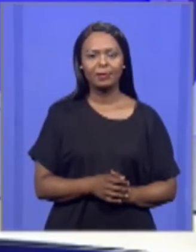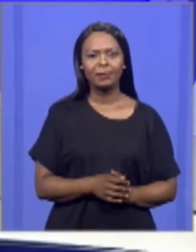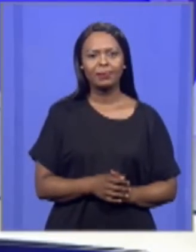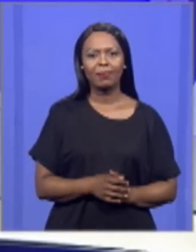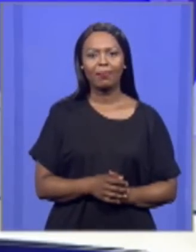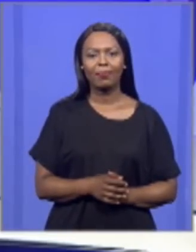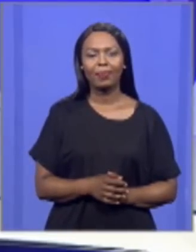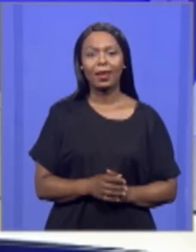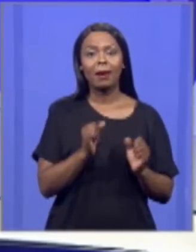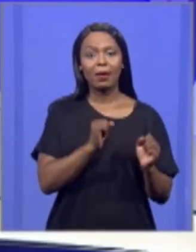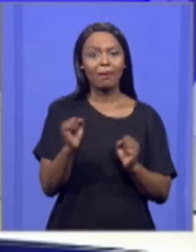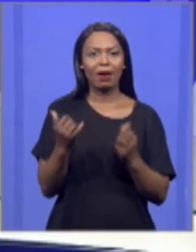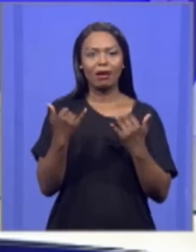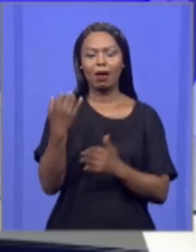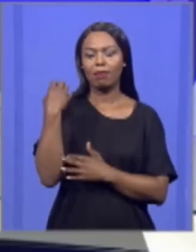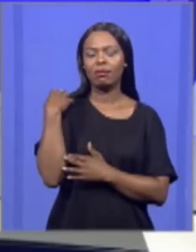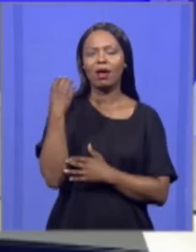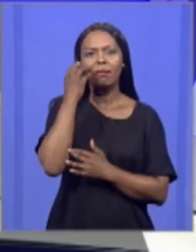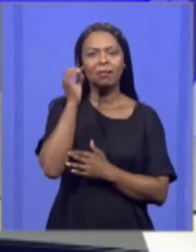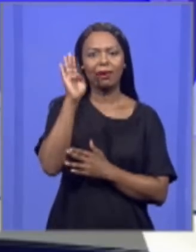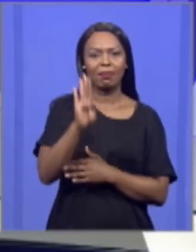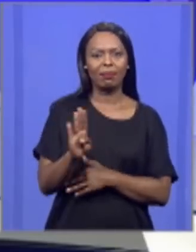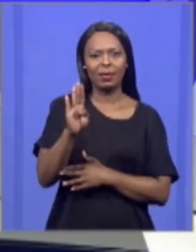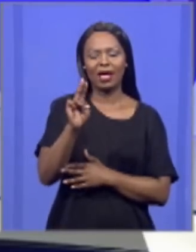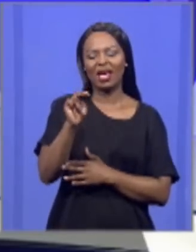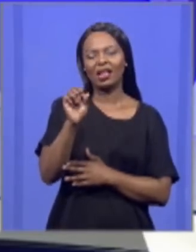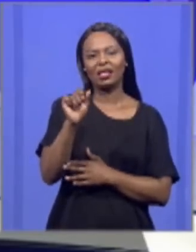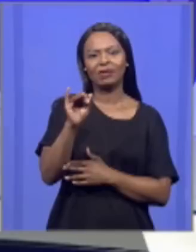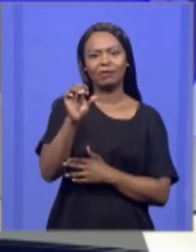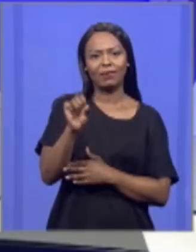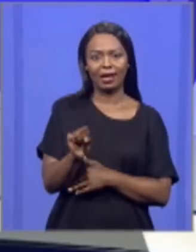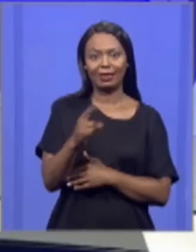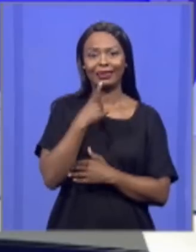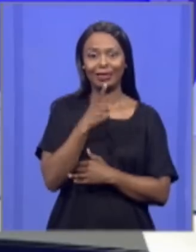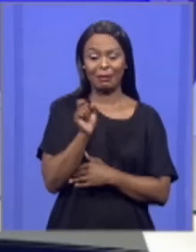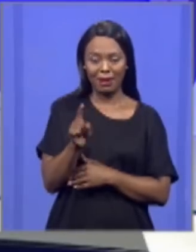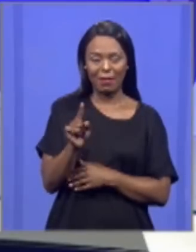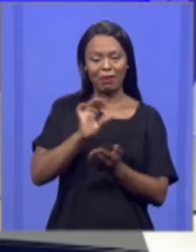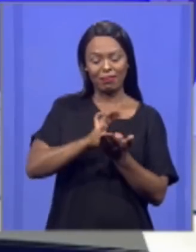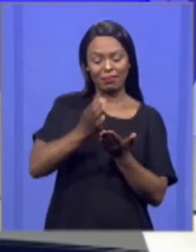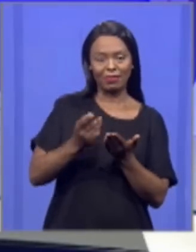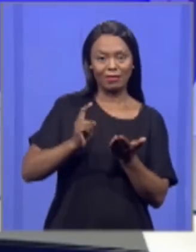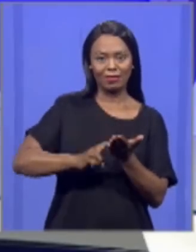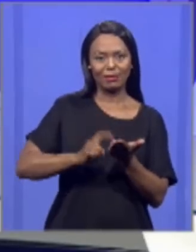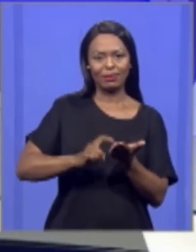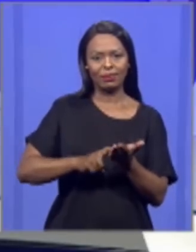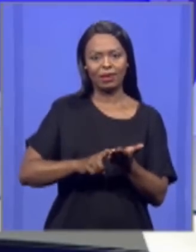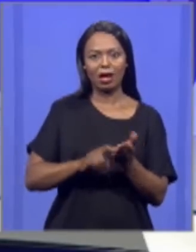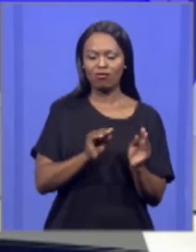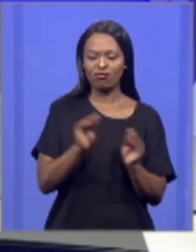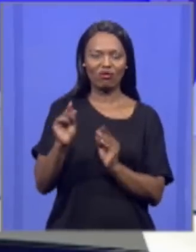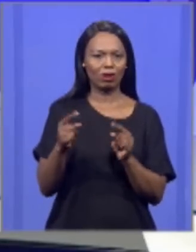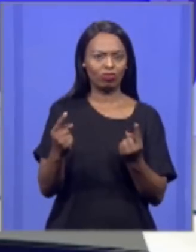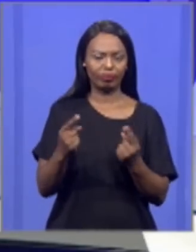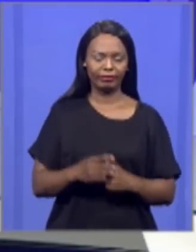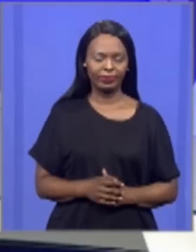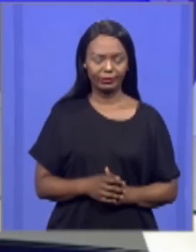Go sa le bjalo tona ya thuto ya godimo ngaka Blade Nzimande o re sekhwama sa NSFAS se ka se tlošwe.